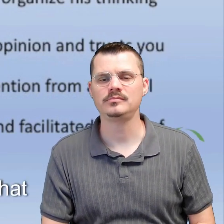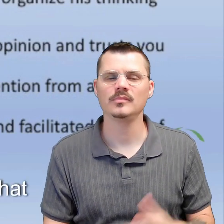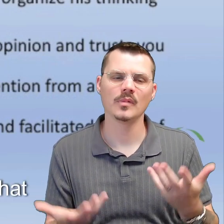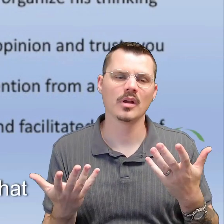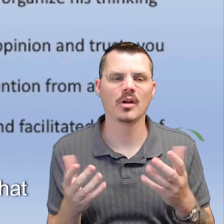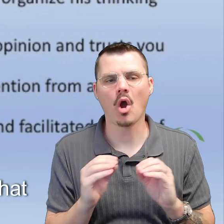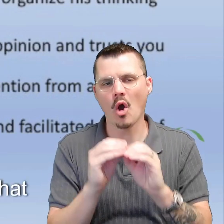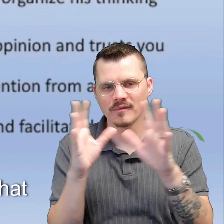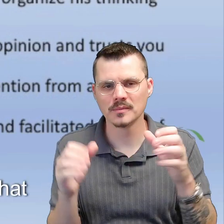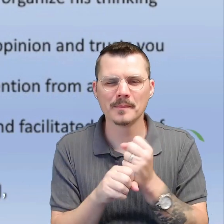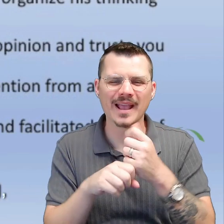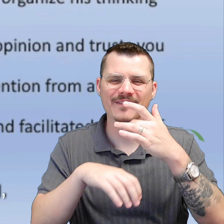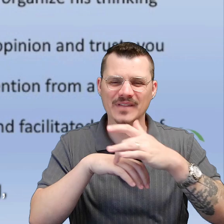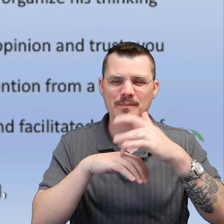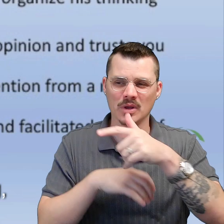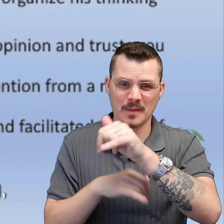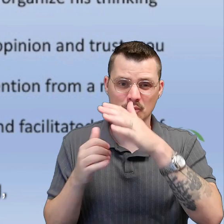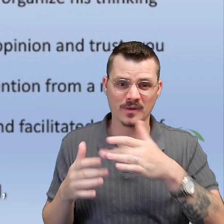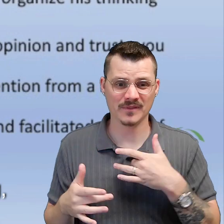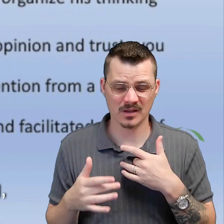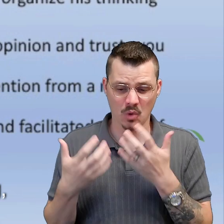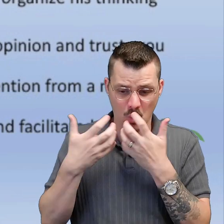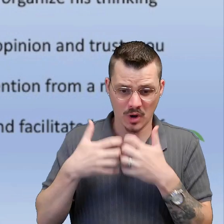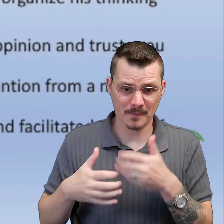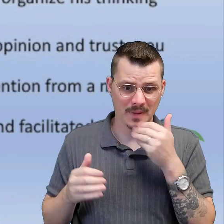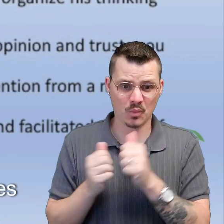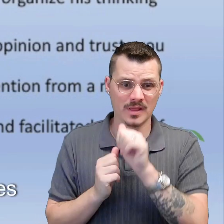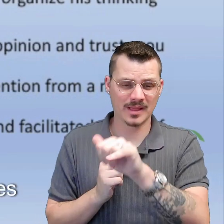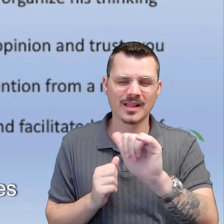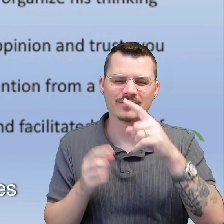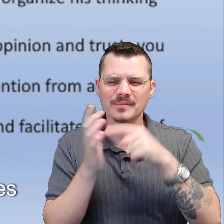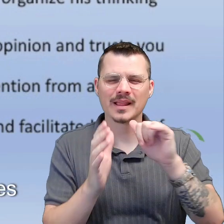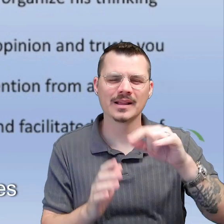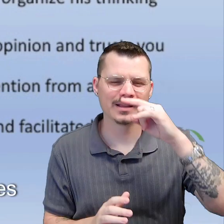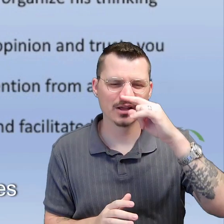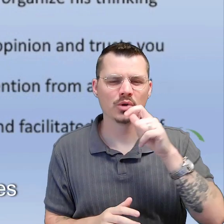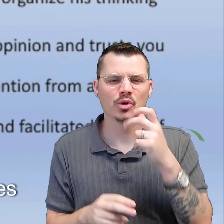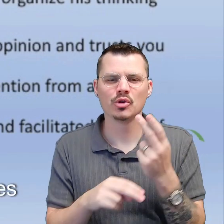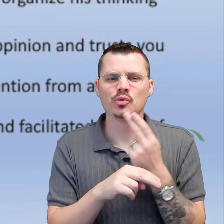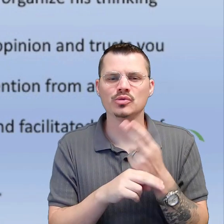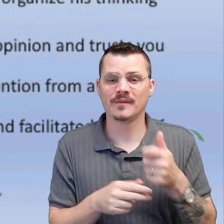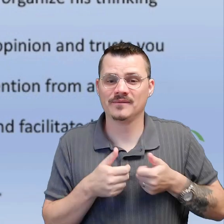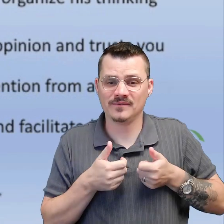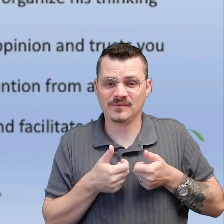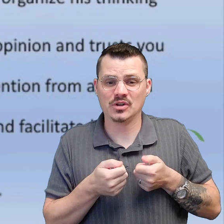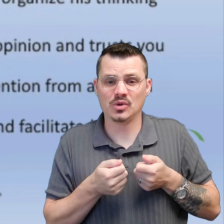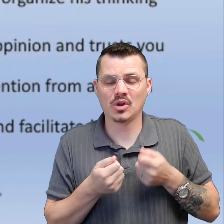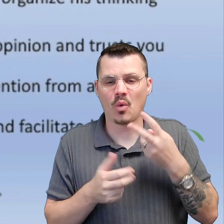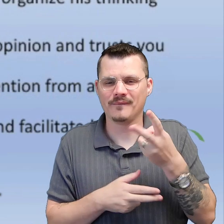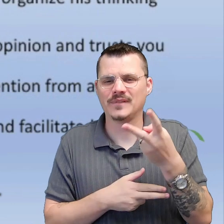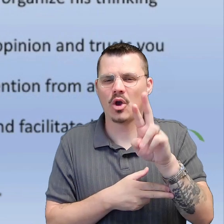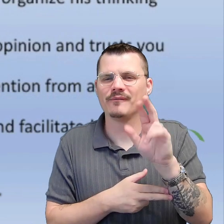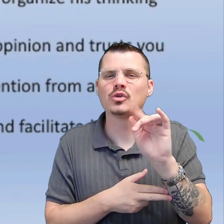Obviously, make available anything that helps organize a person's thinking. Like the kid I told you about who uses video games and